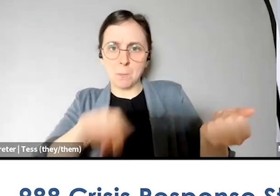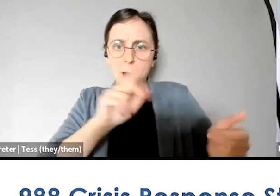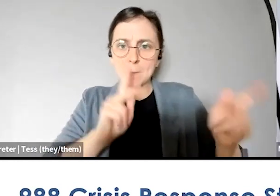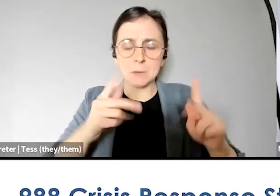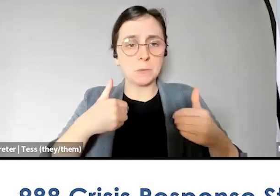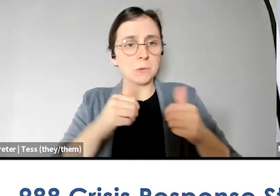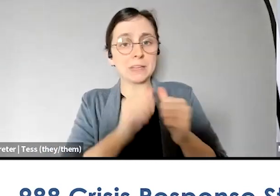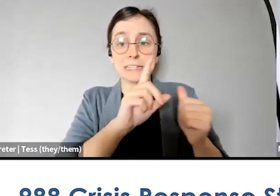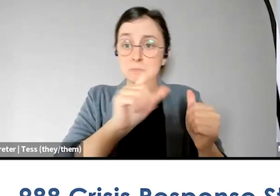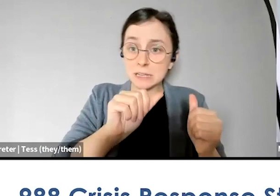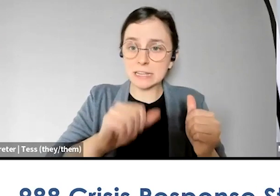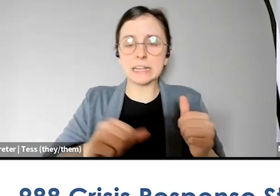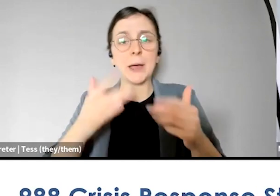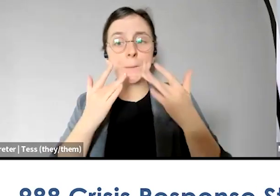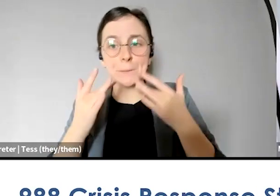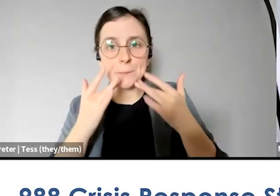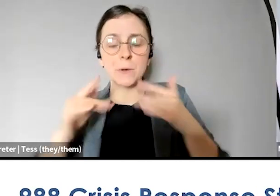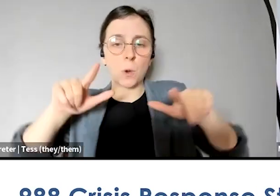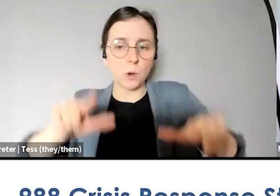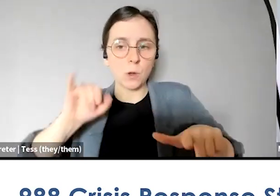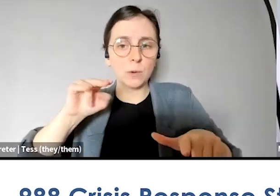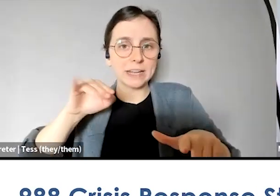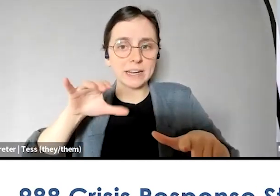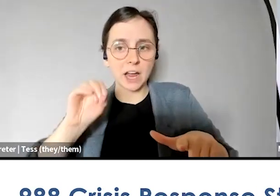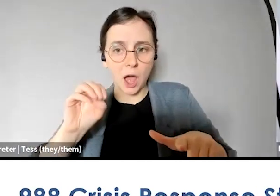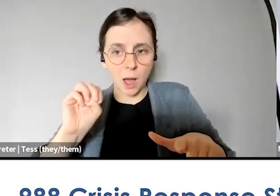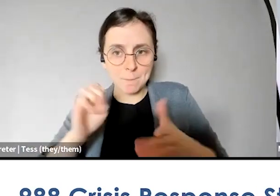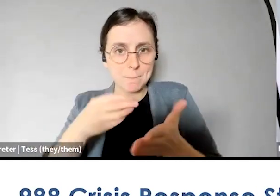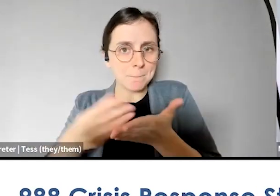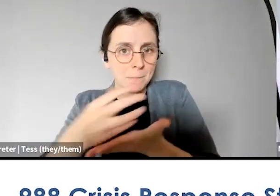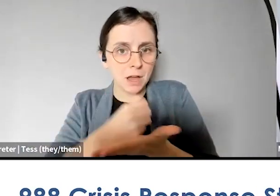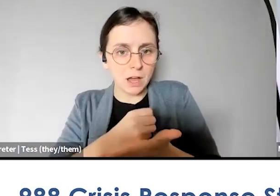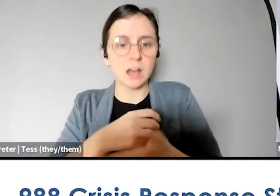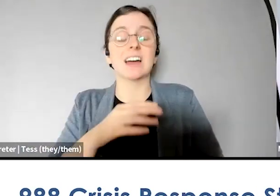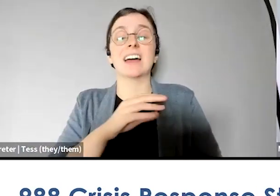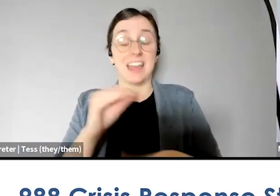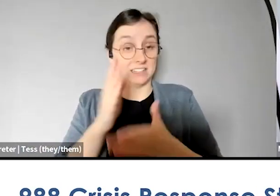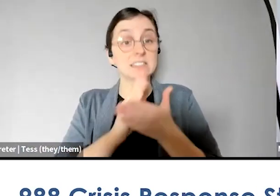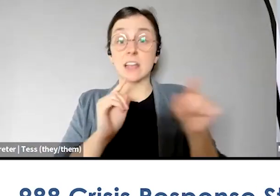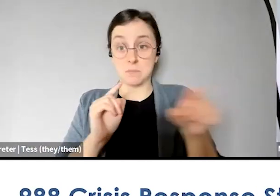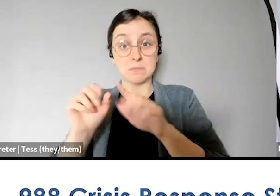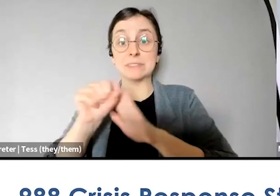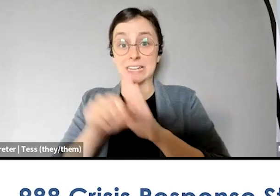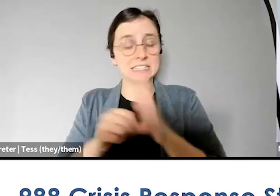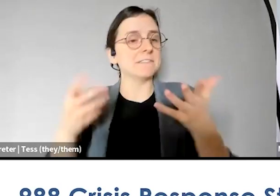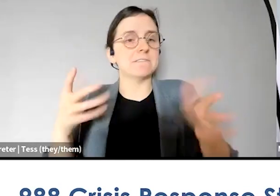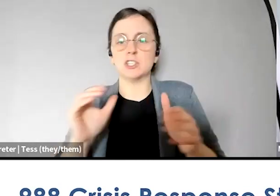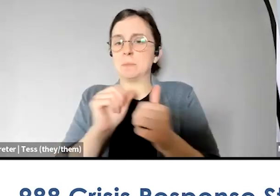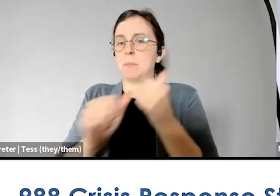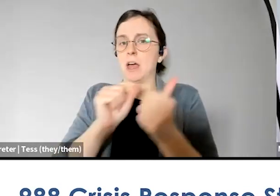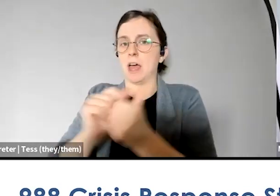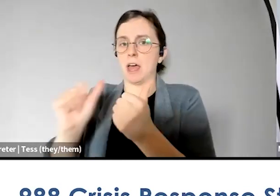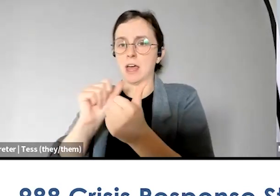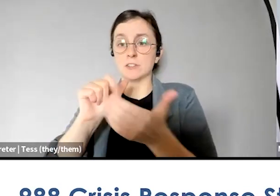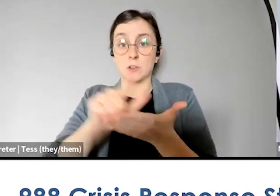important funding source for crisis services. And some states have enacted legislation that expands their crisis